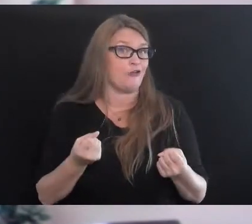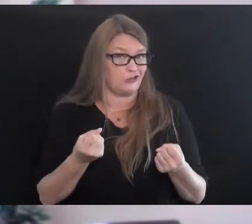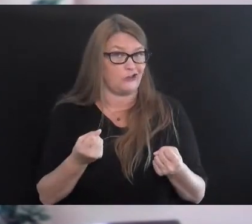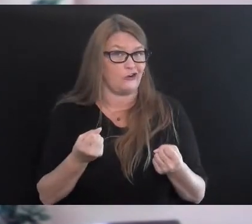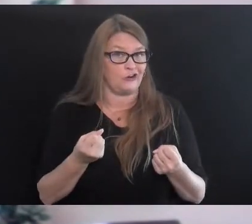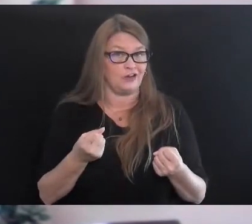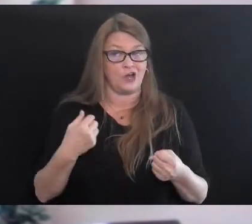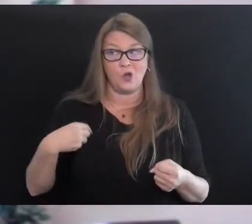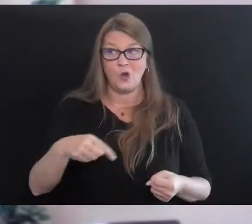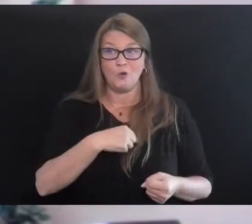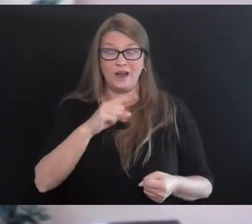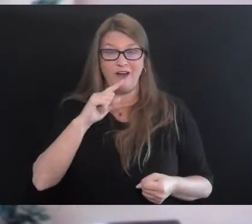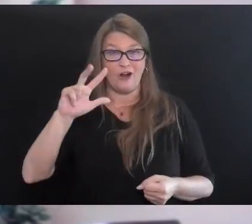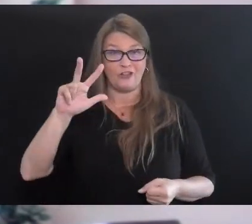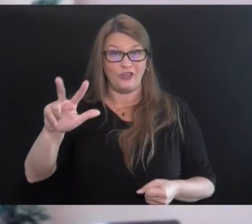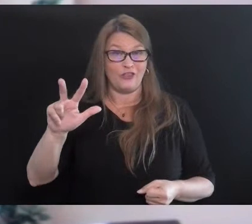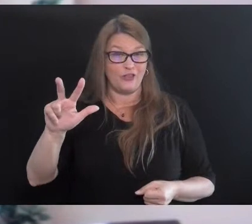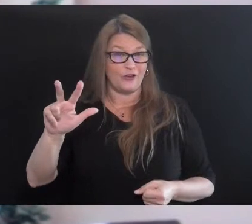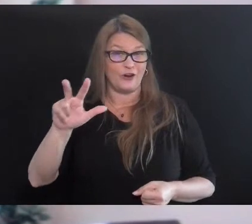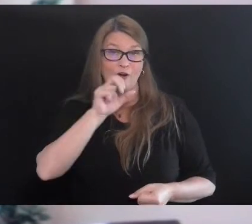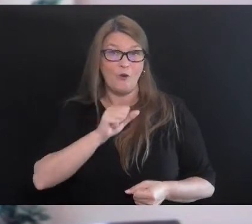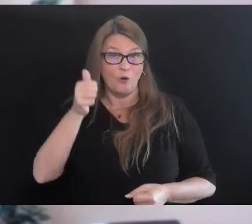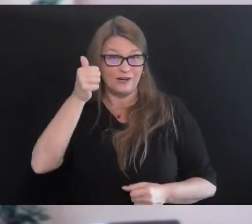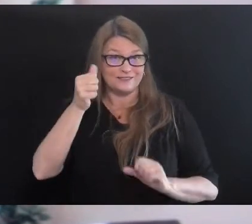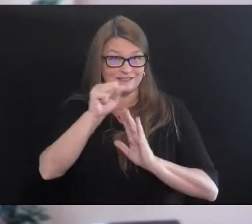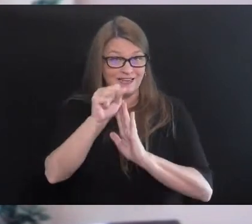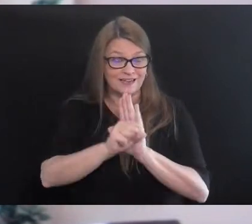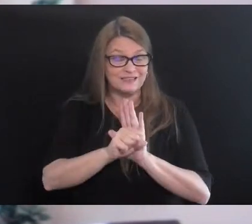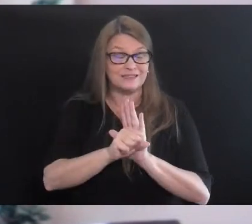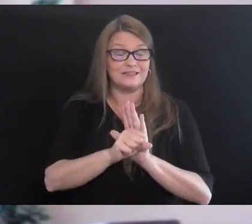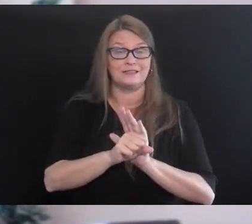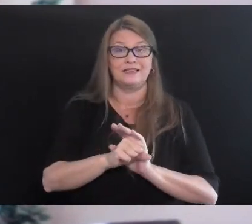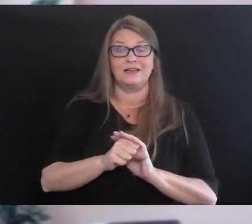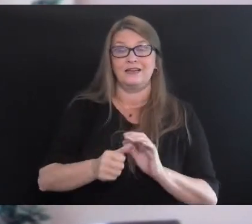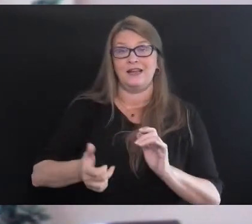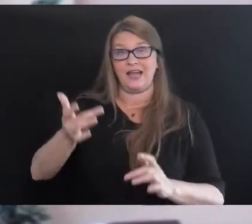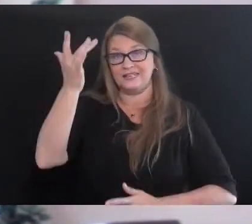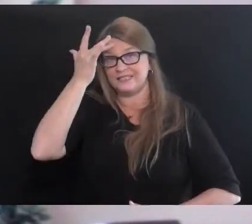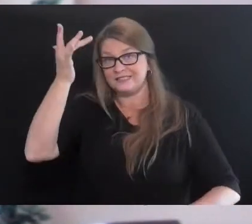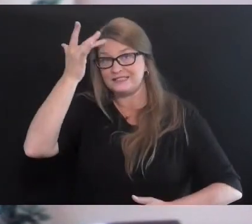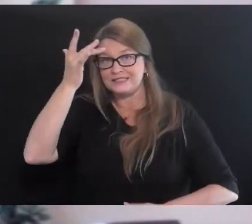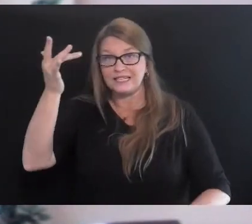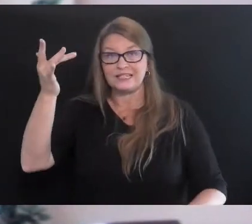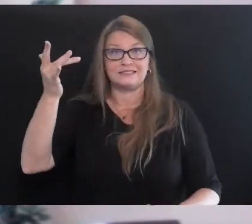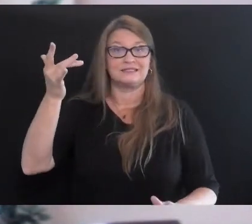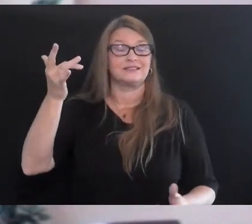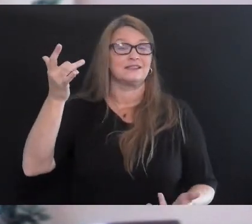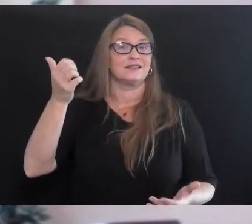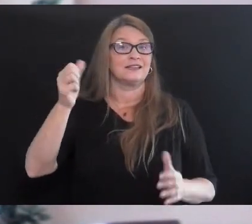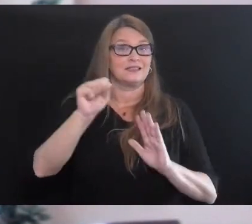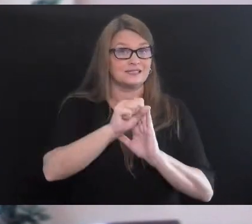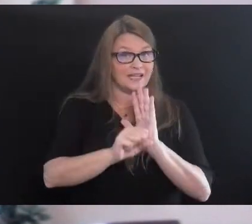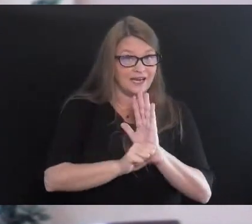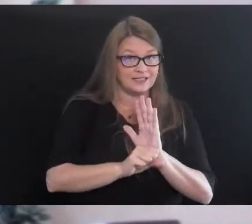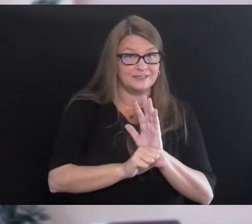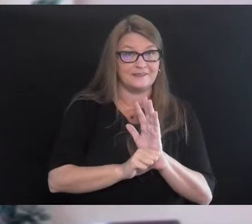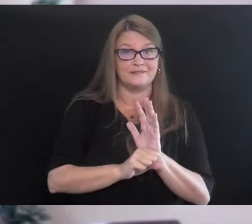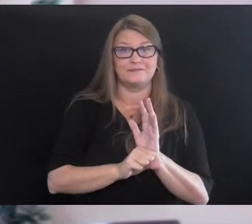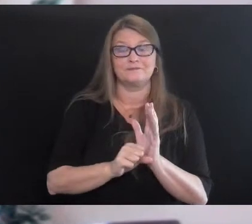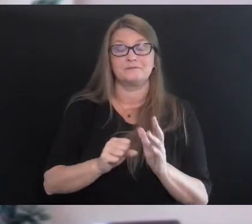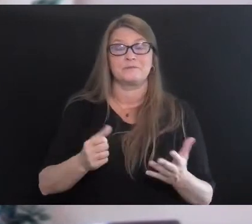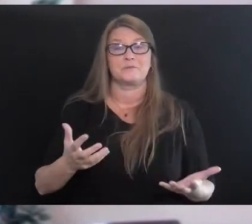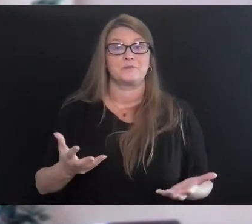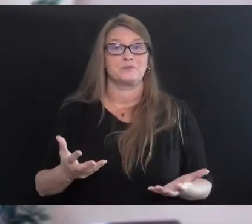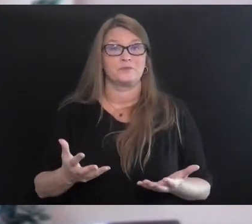third oldest state, and the state that was at least ranked by the Kaiser families early in the